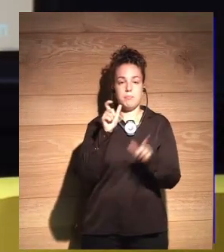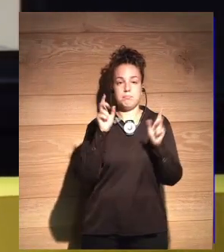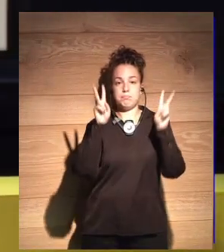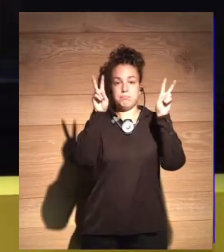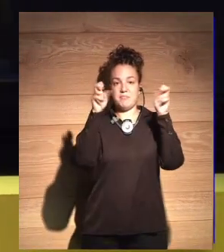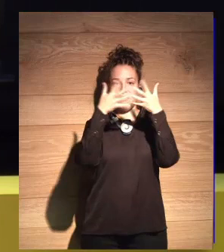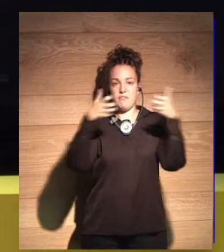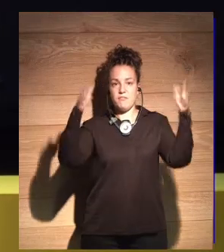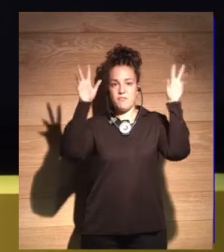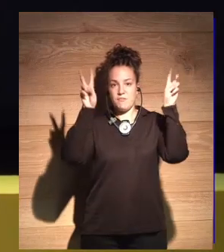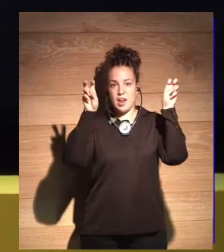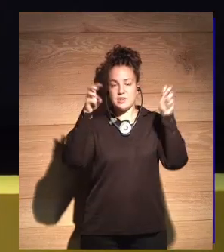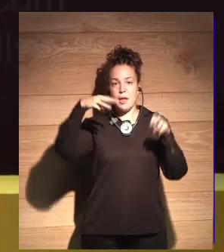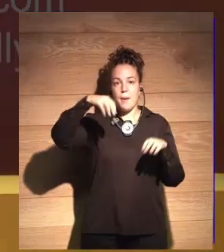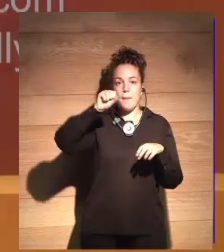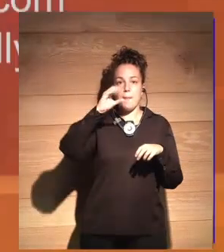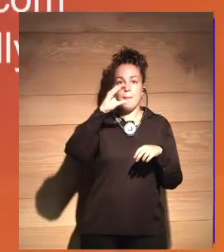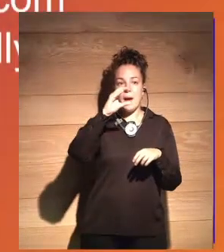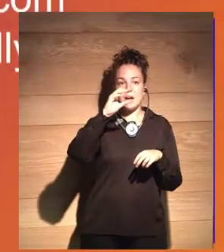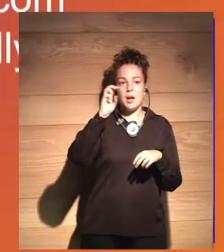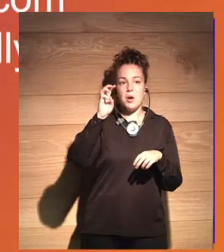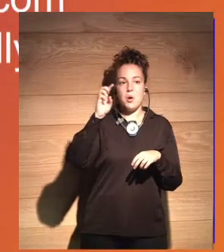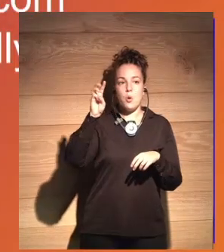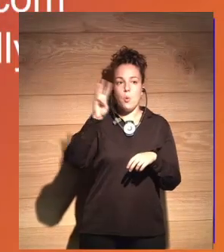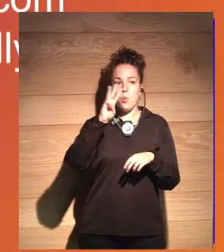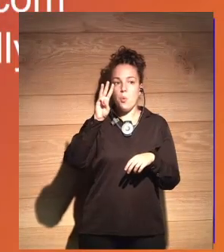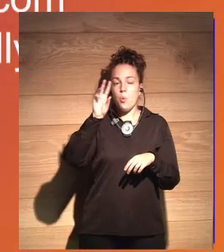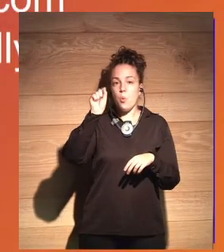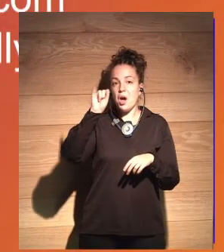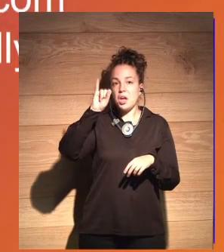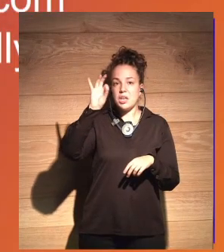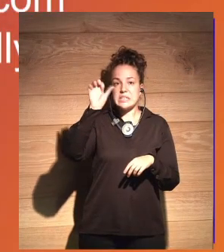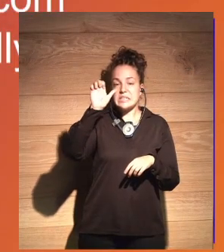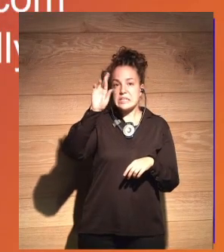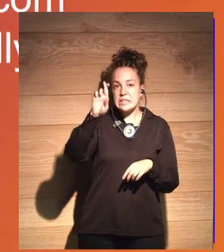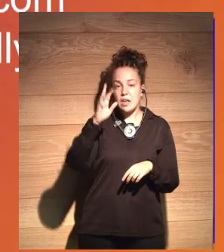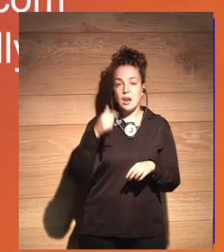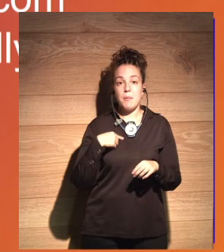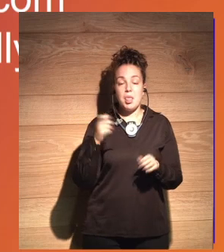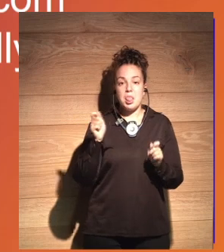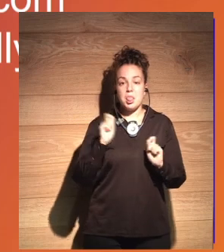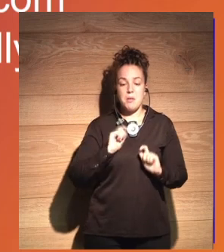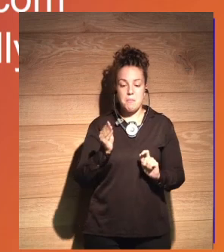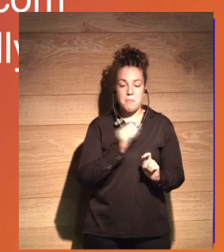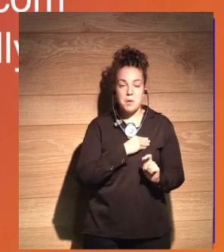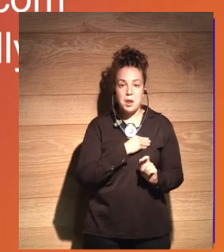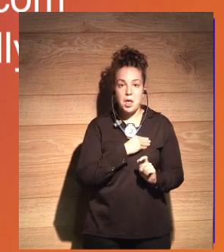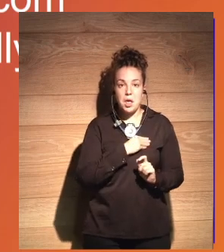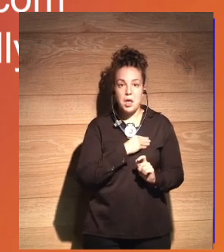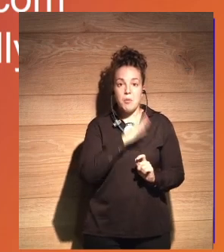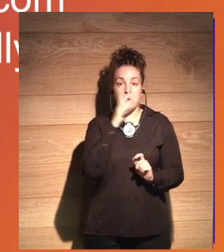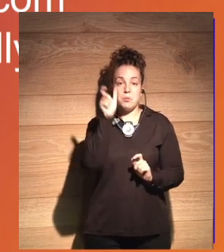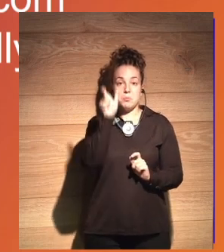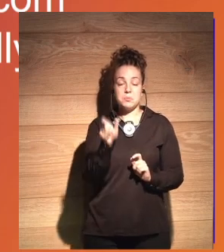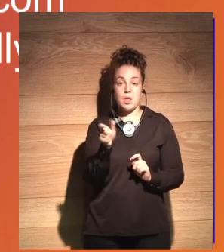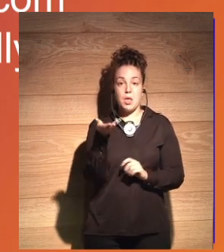I got upset that Mark Weiser died, and he wasn't around to see the future that he predicted. So I wrote a book